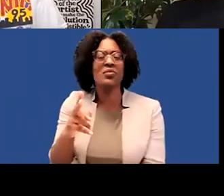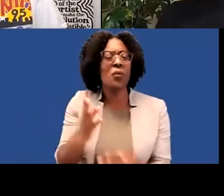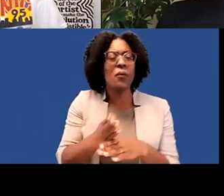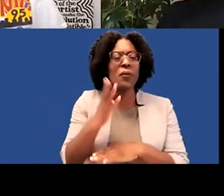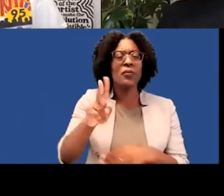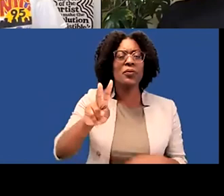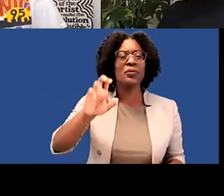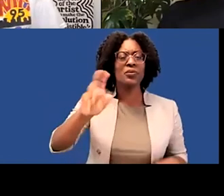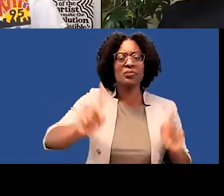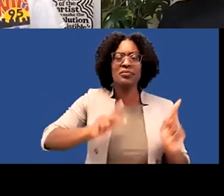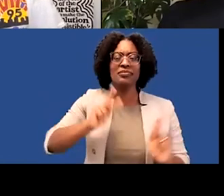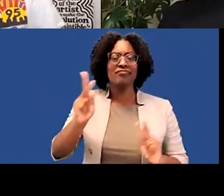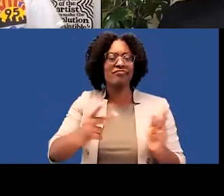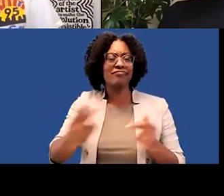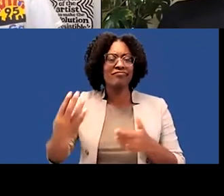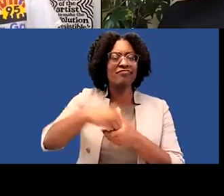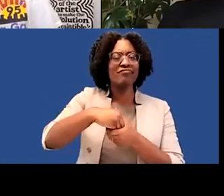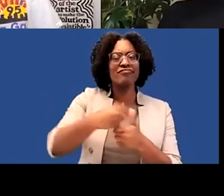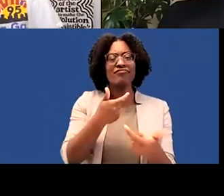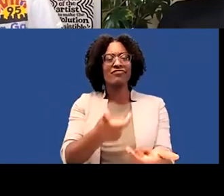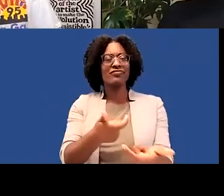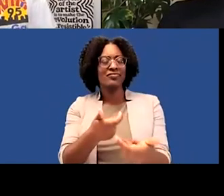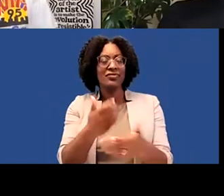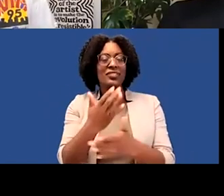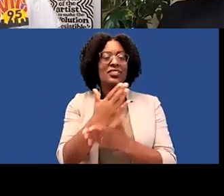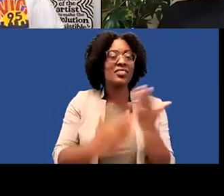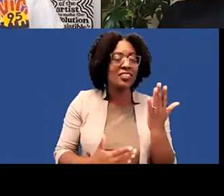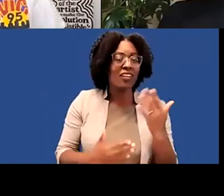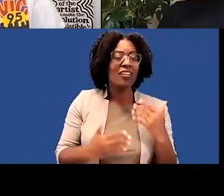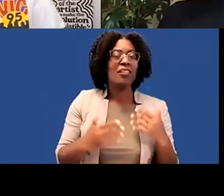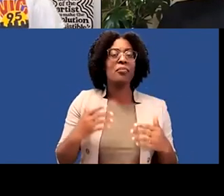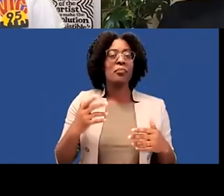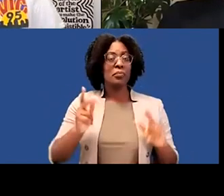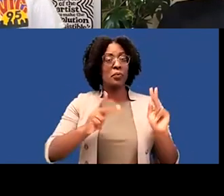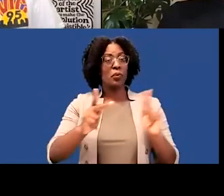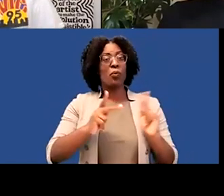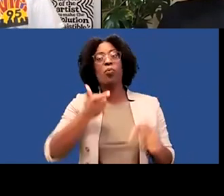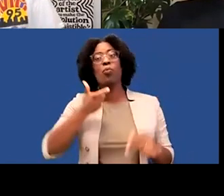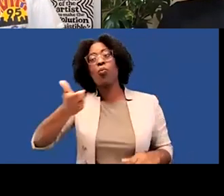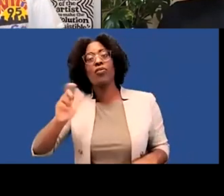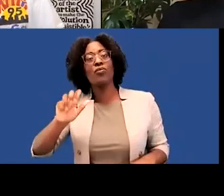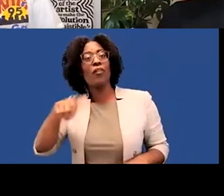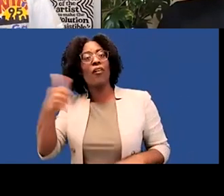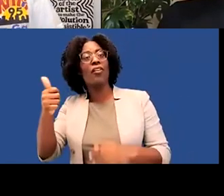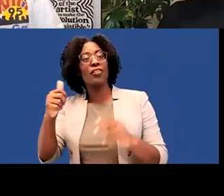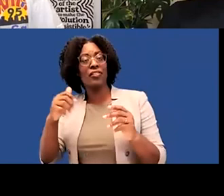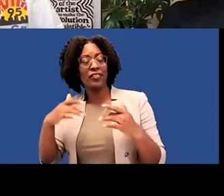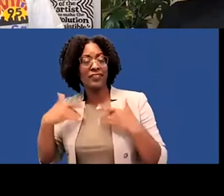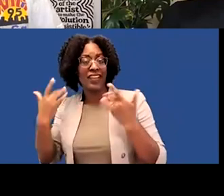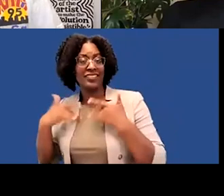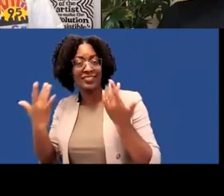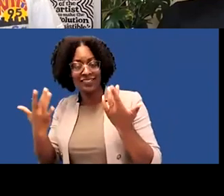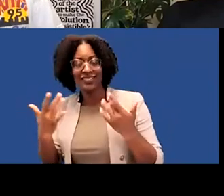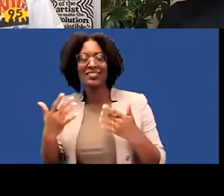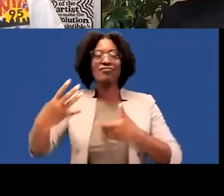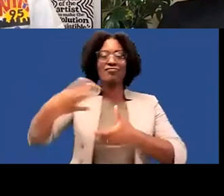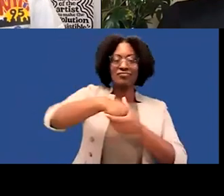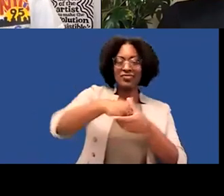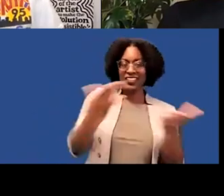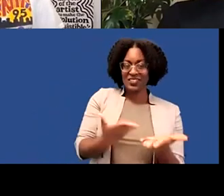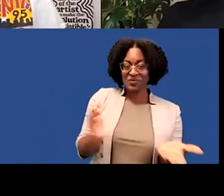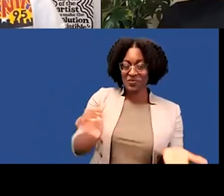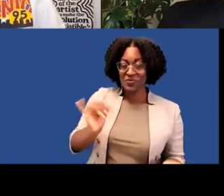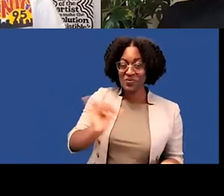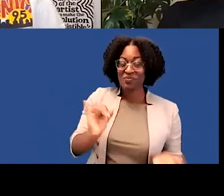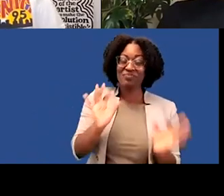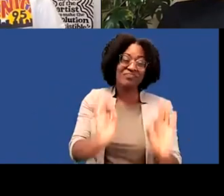us. Some repeat offenders from other events. We will have more events if you'd like to join us with a whole host of other guests and